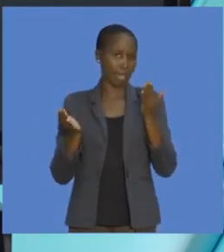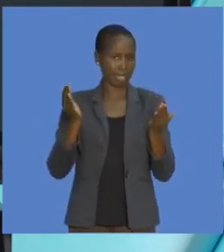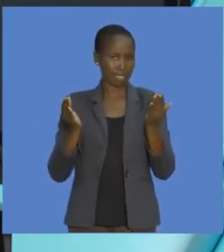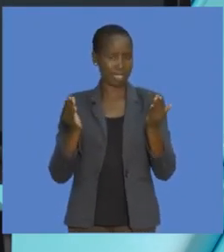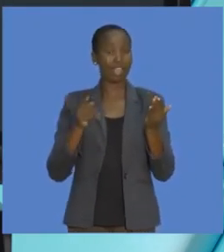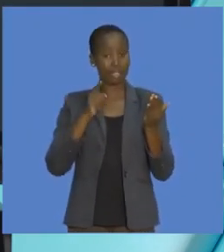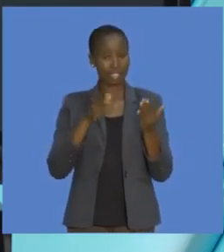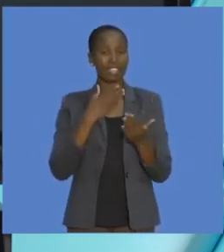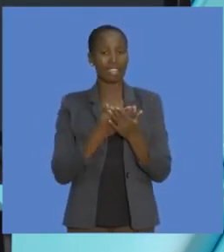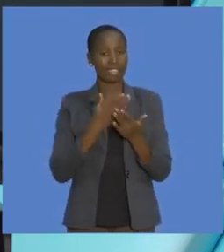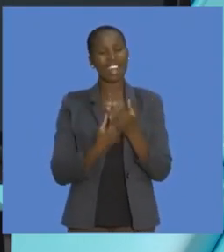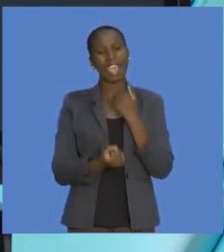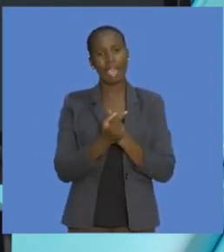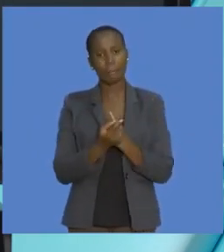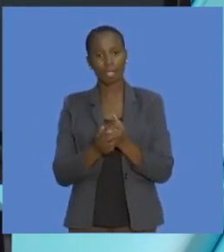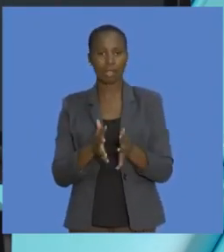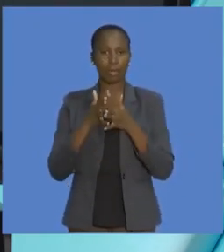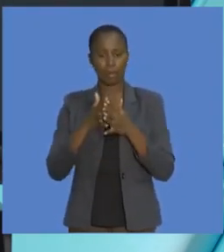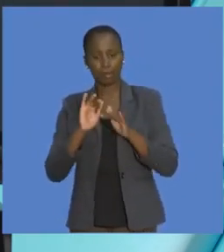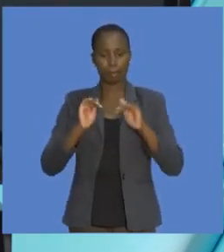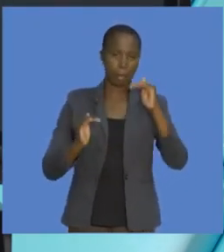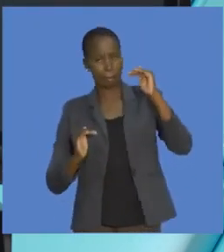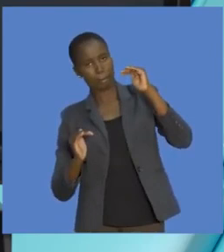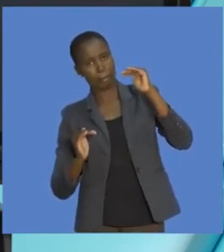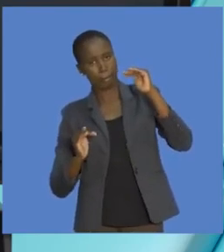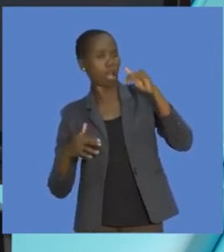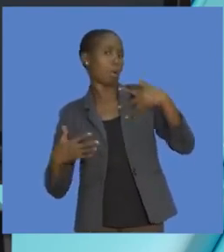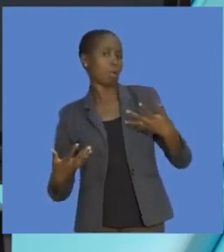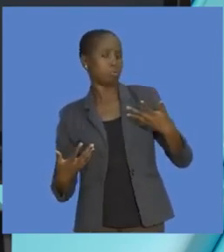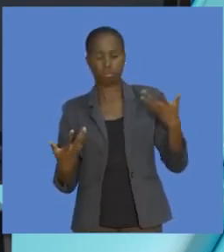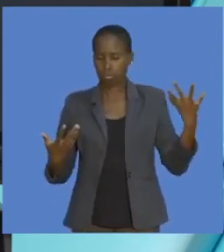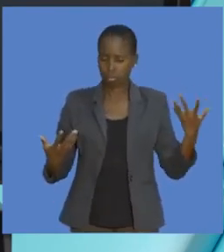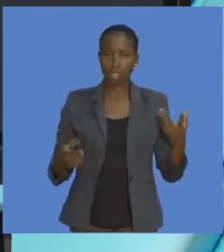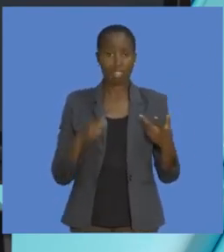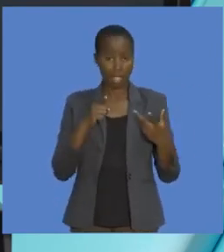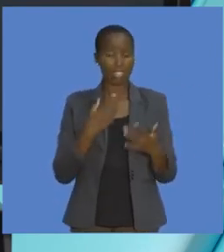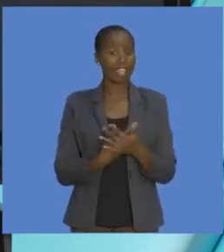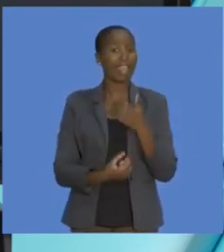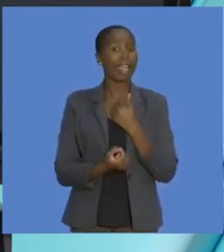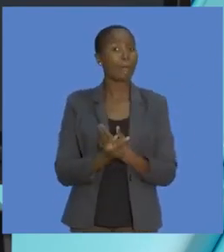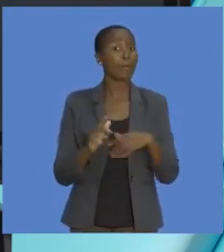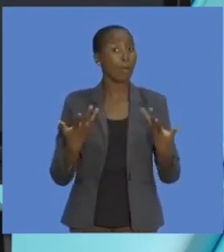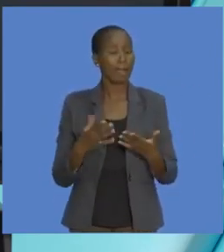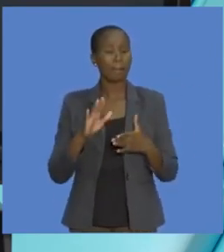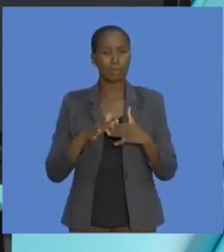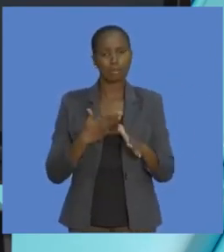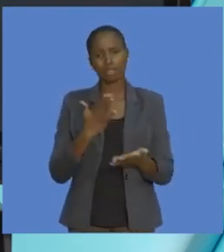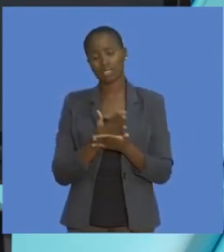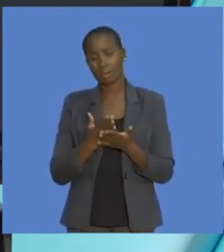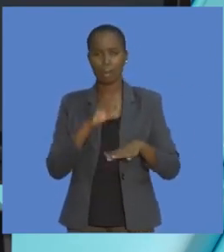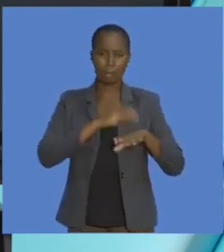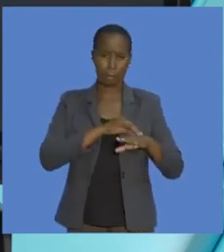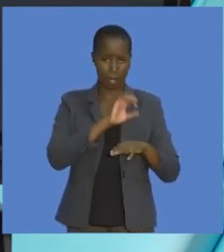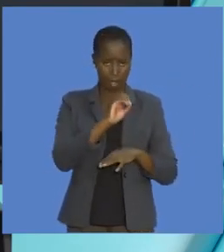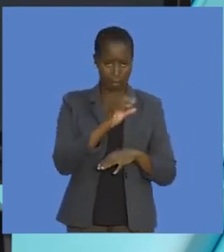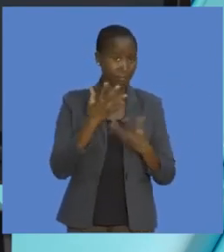disrupted, or we have imbalances, and these conditions could be because of abnormalities. We've unpacked one